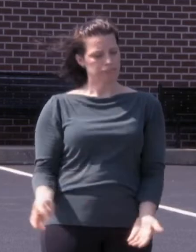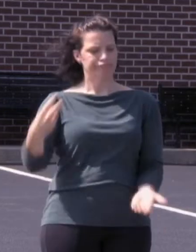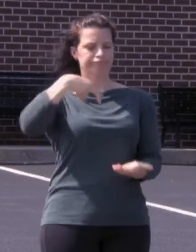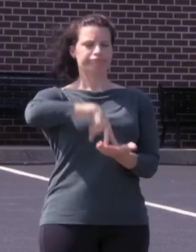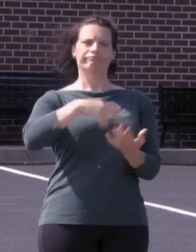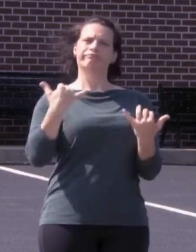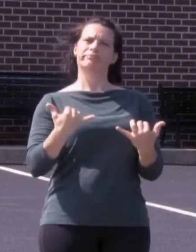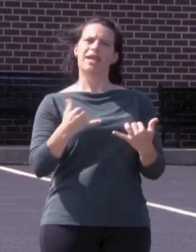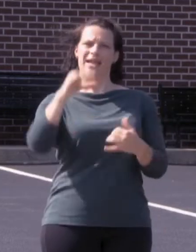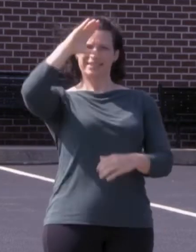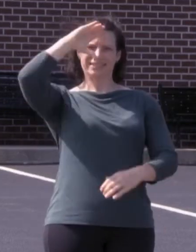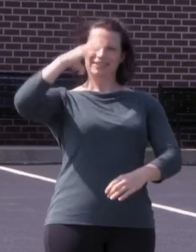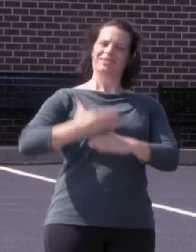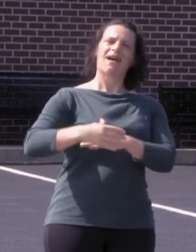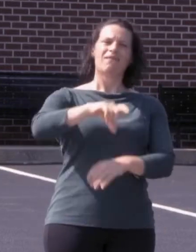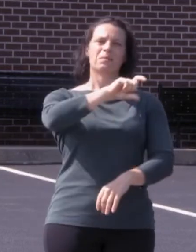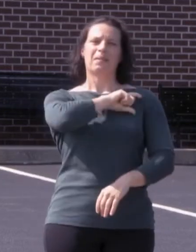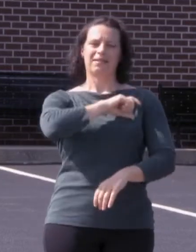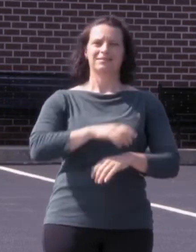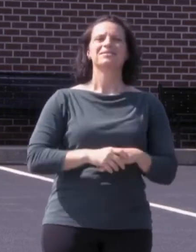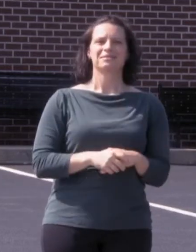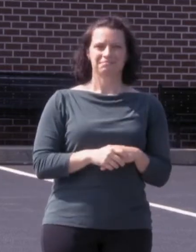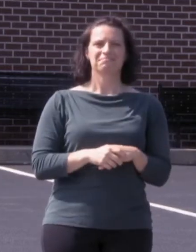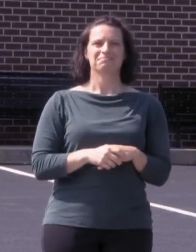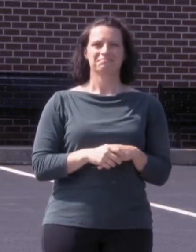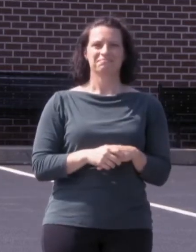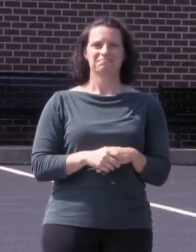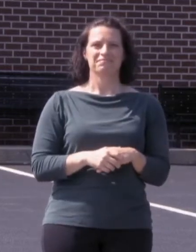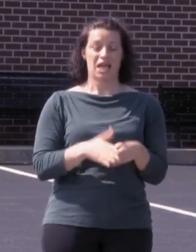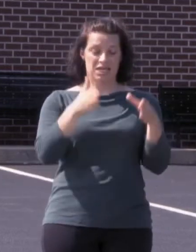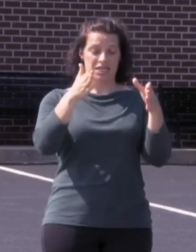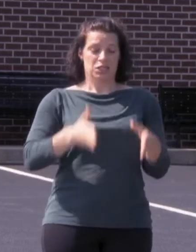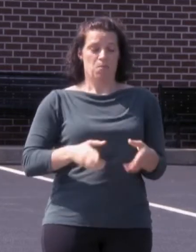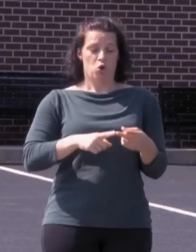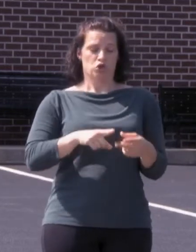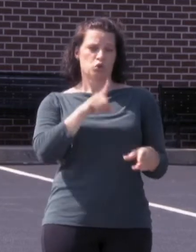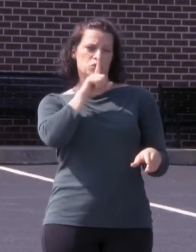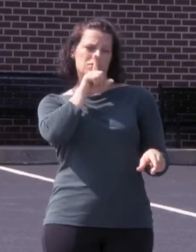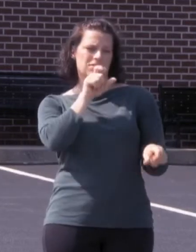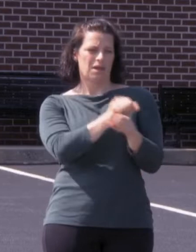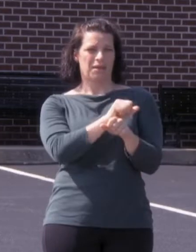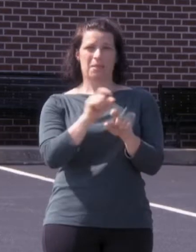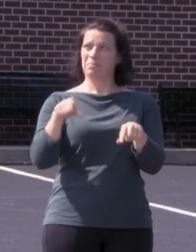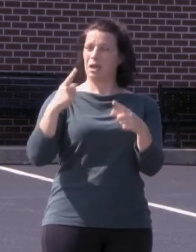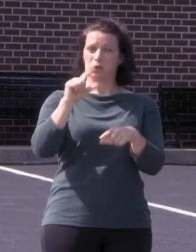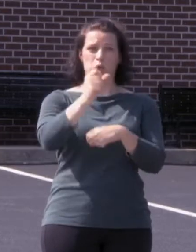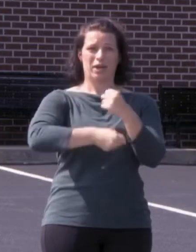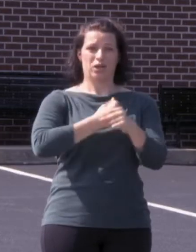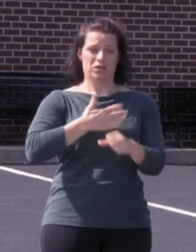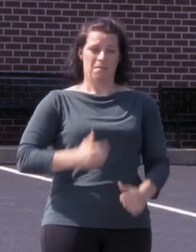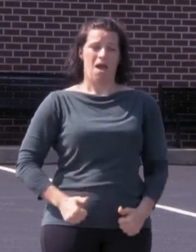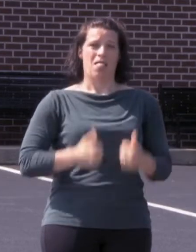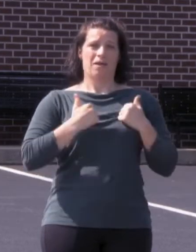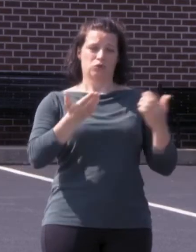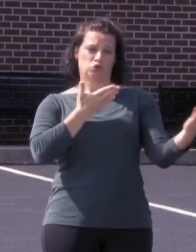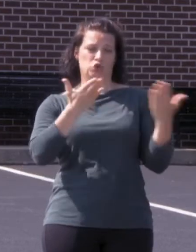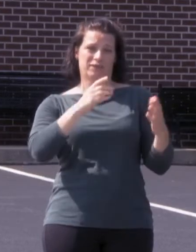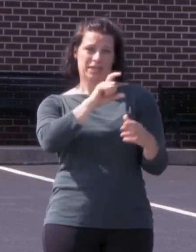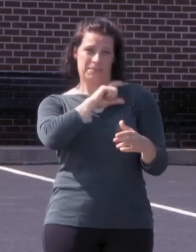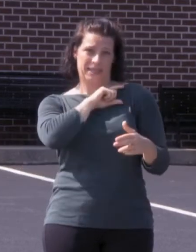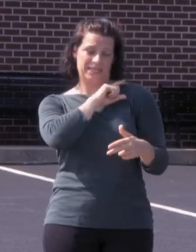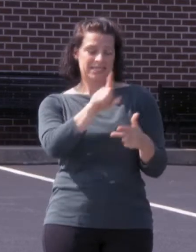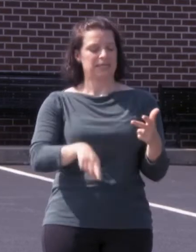you today as the son of a cop, as a person who's dedicated the last 20+ years of my life to service and